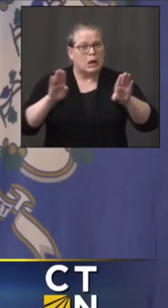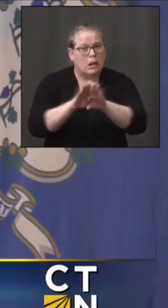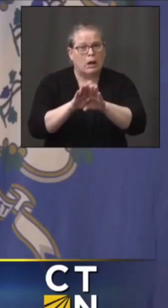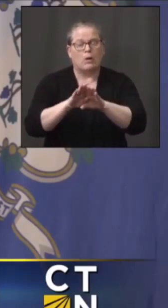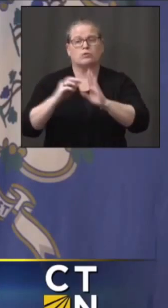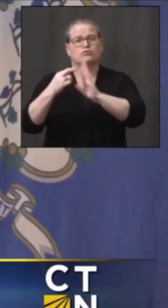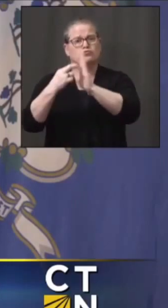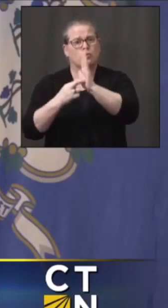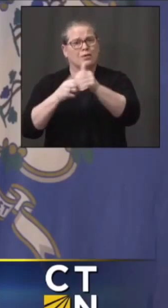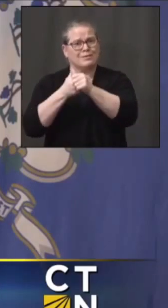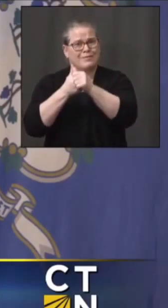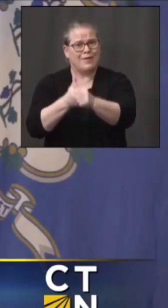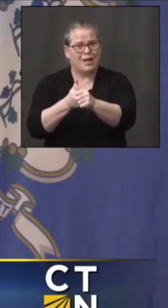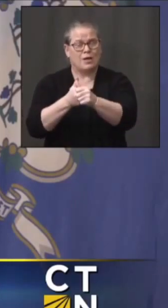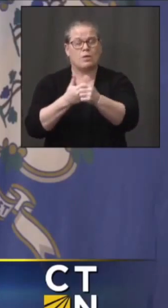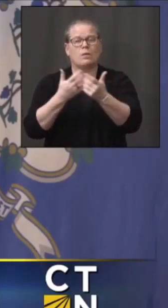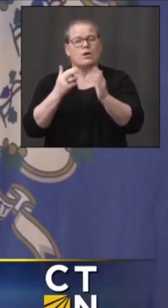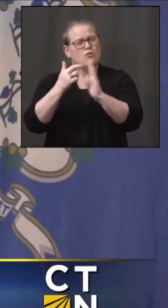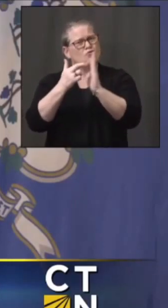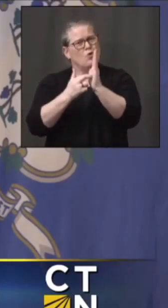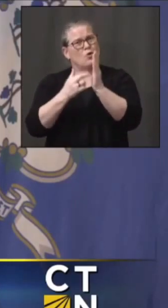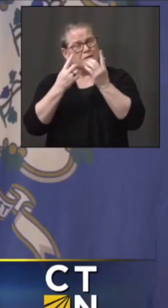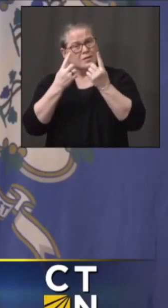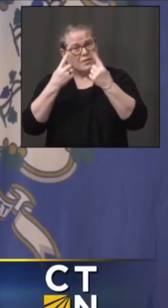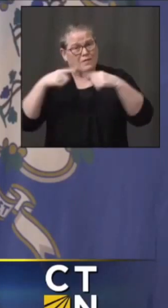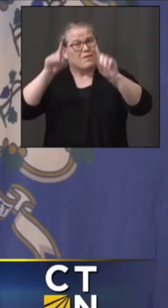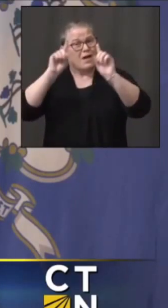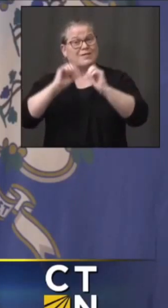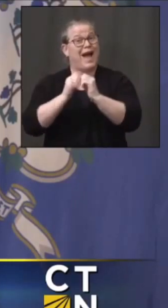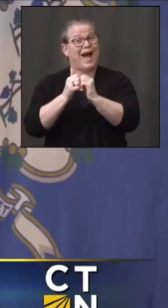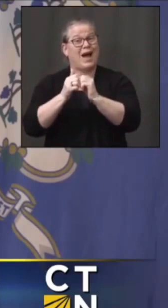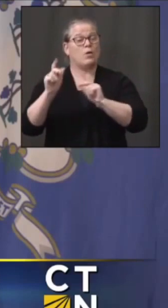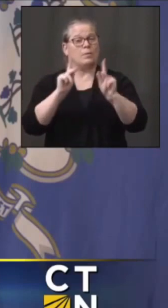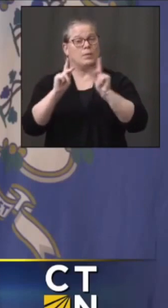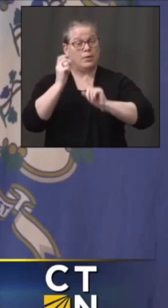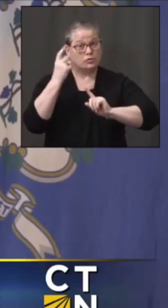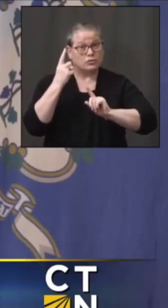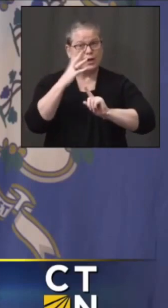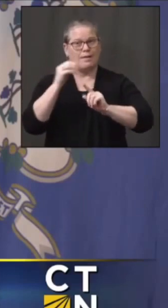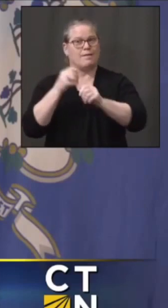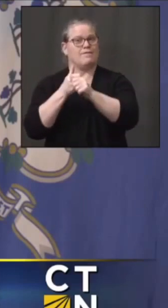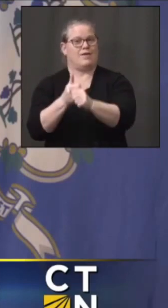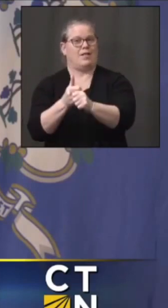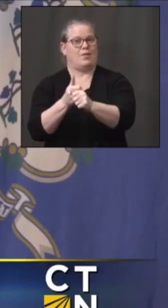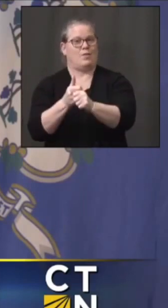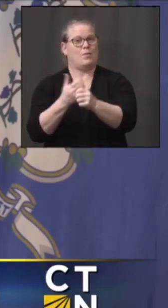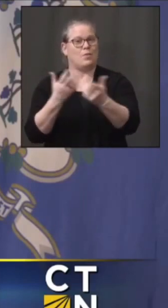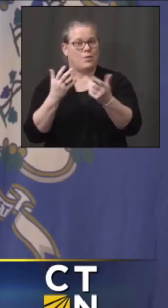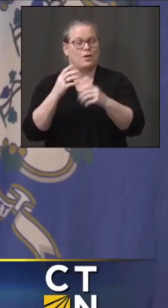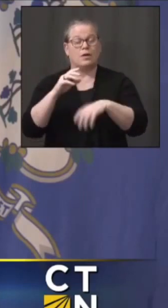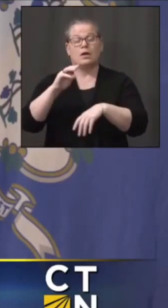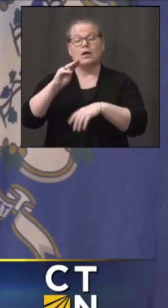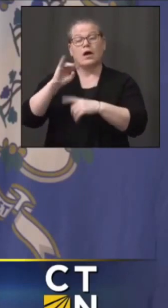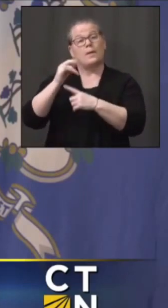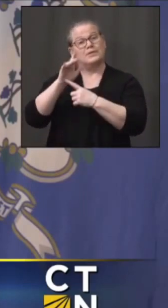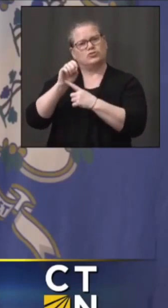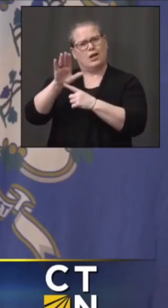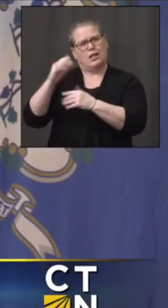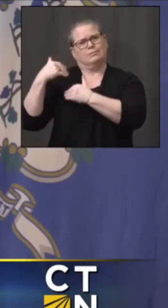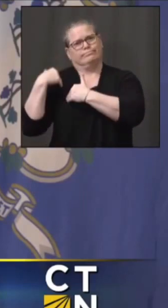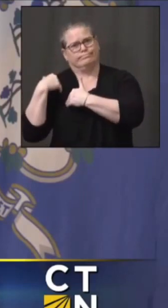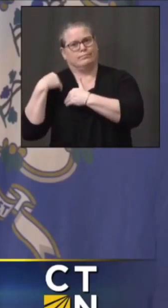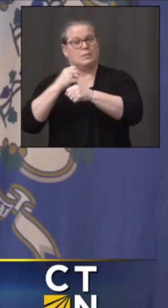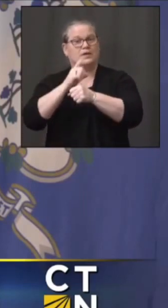them and want to follow them and obey them. And Michelle has been on the front lines in terms of enforcement of a lot of our